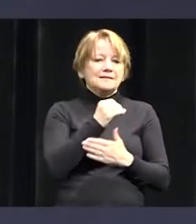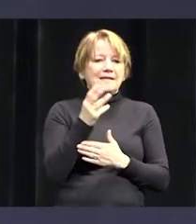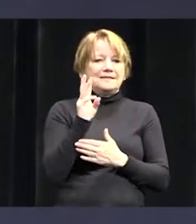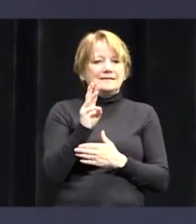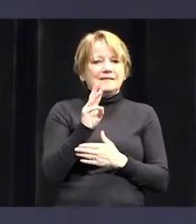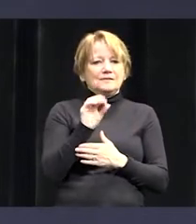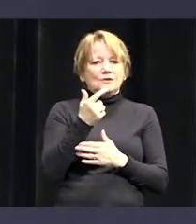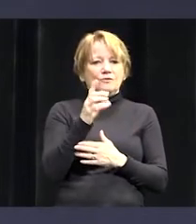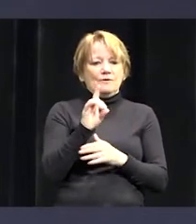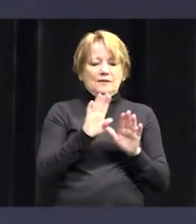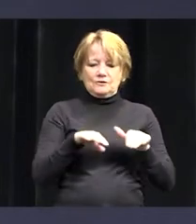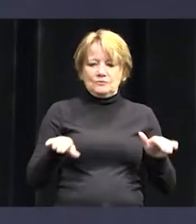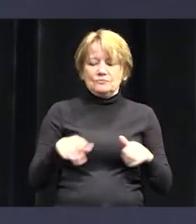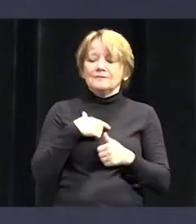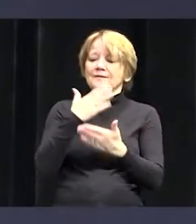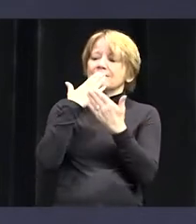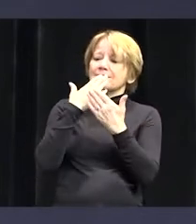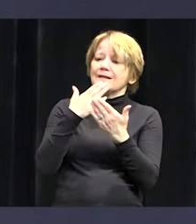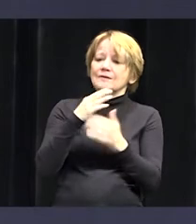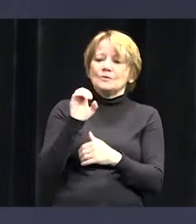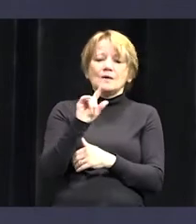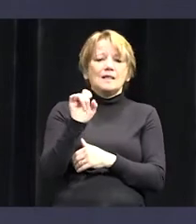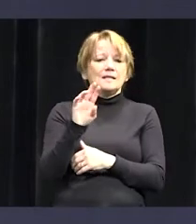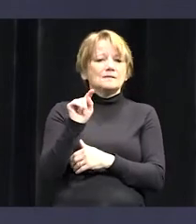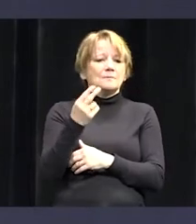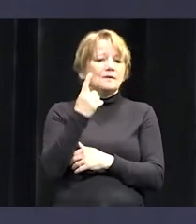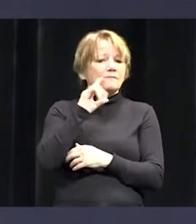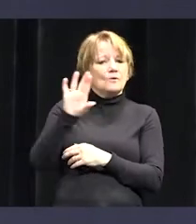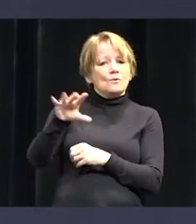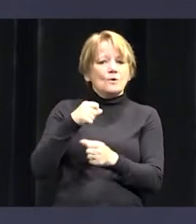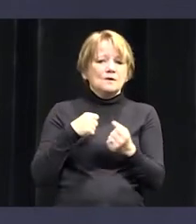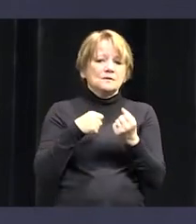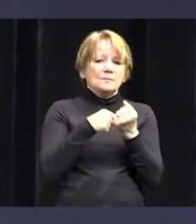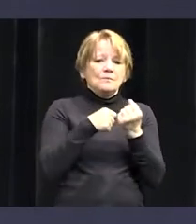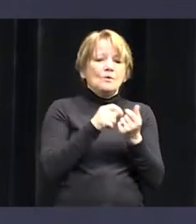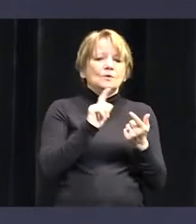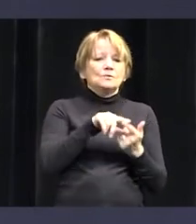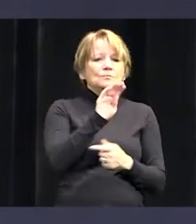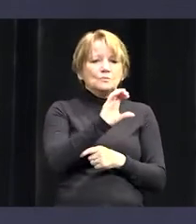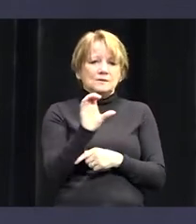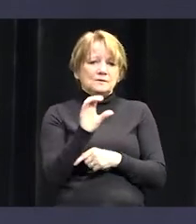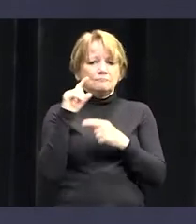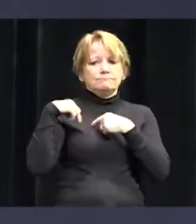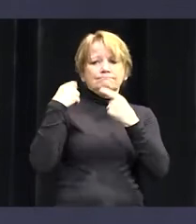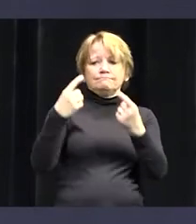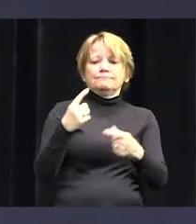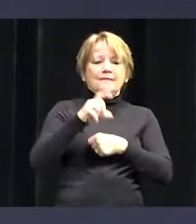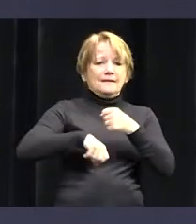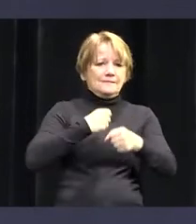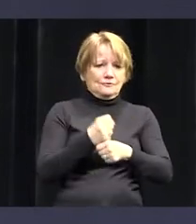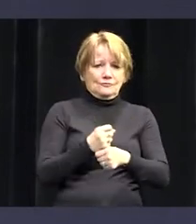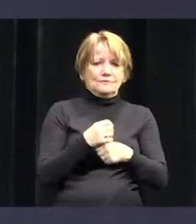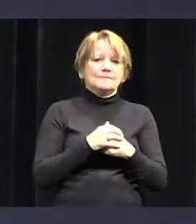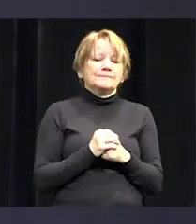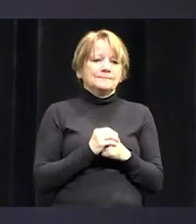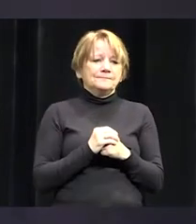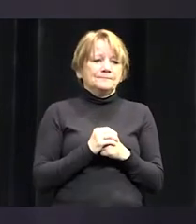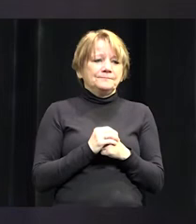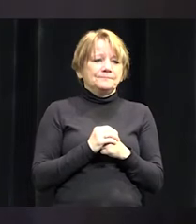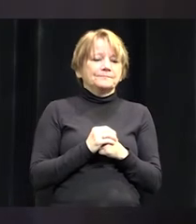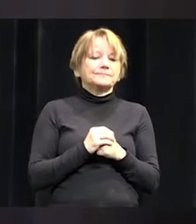grandchildren thank you elizabeth for your support to bristol community college over the years